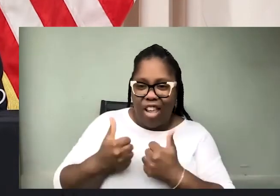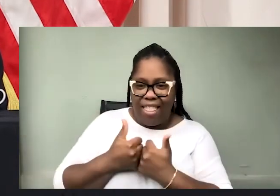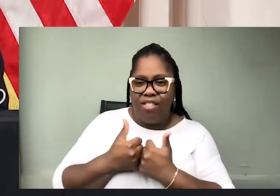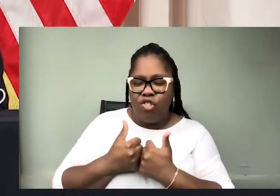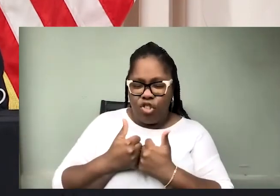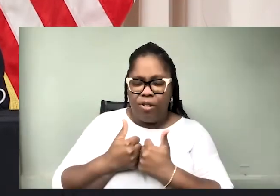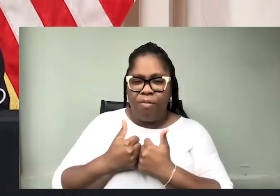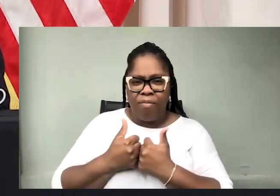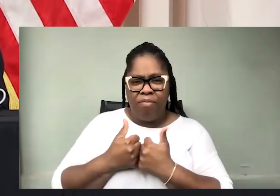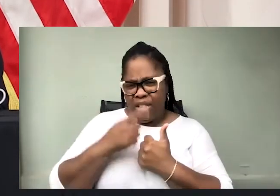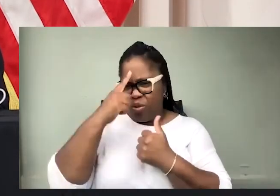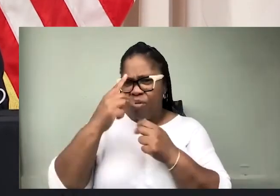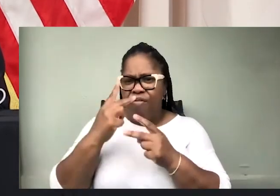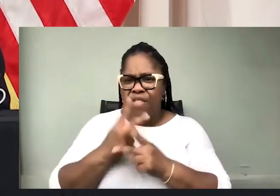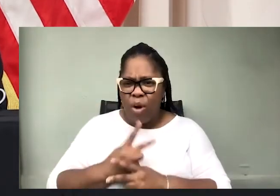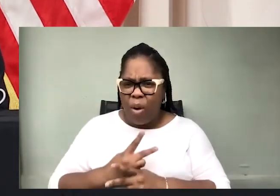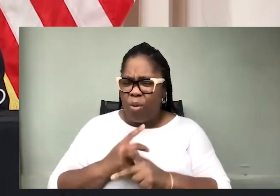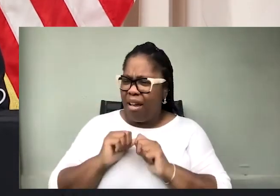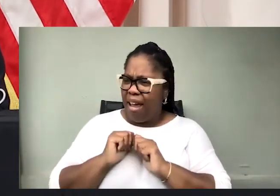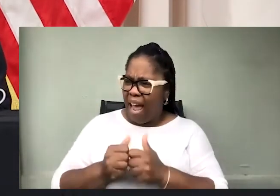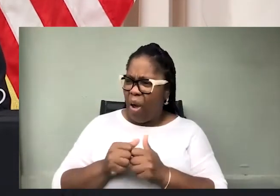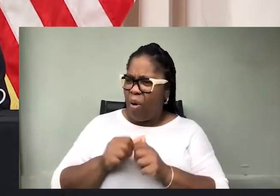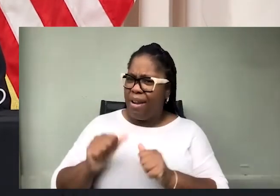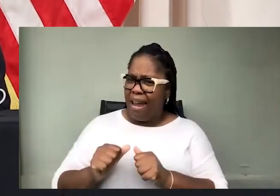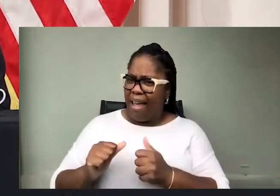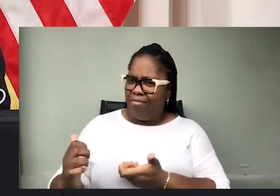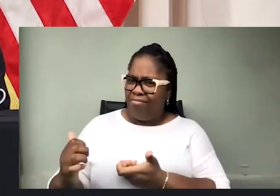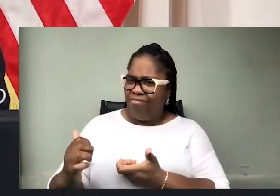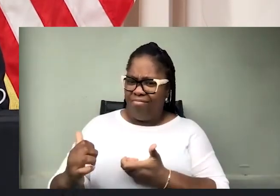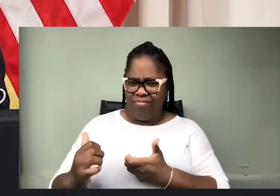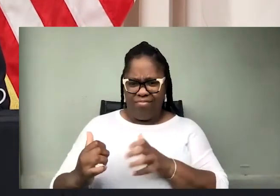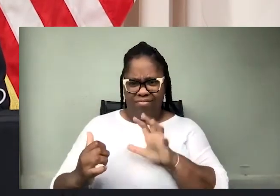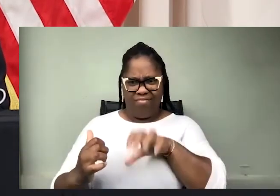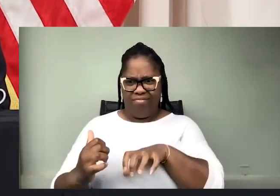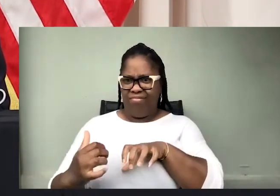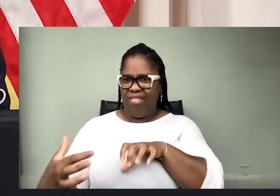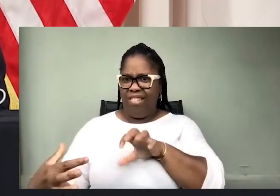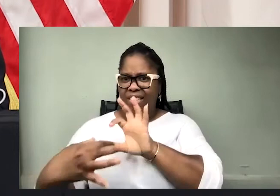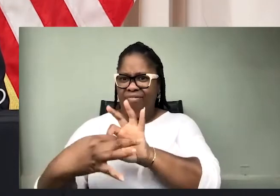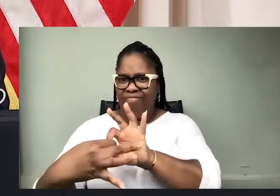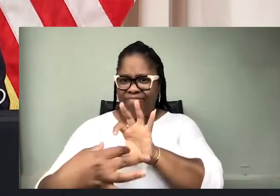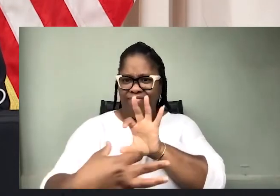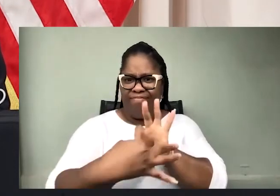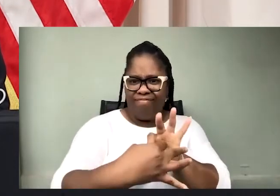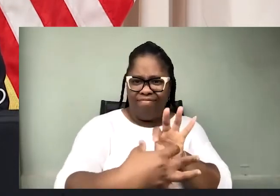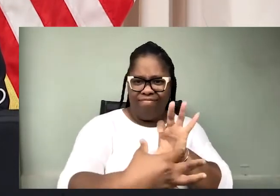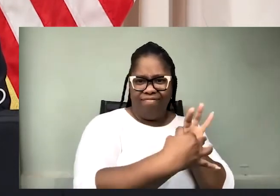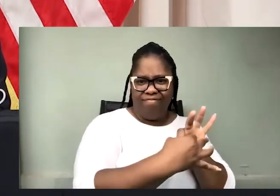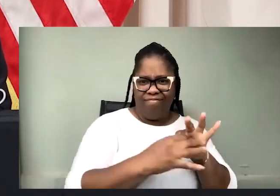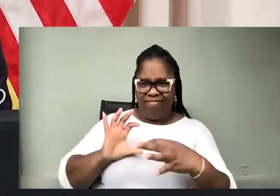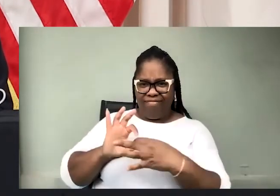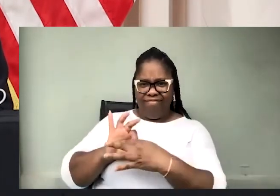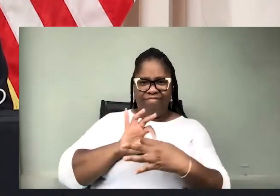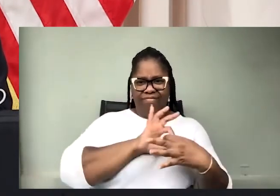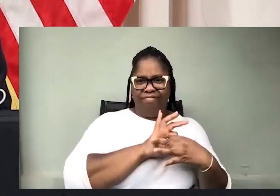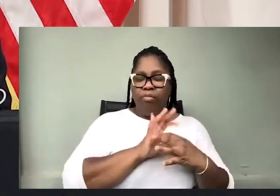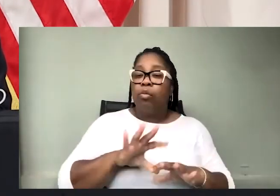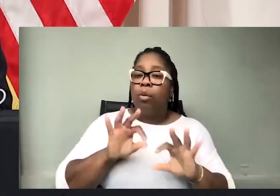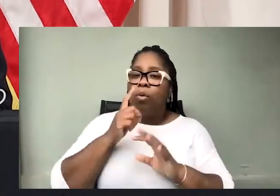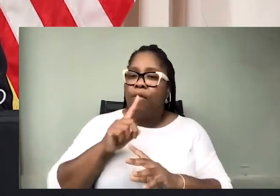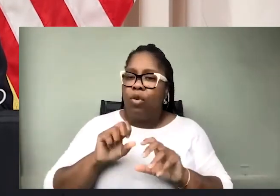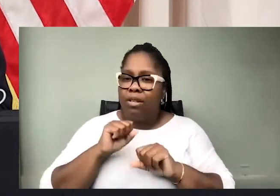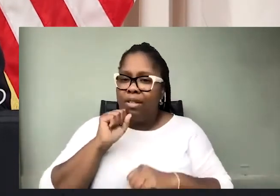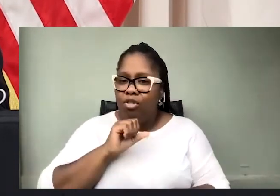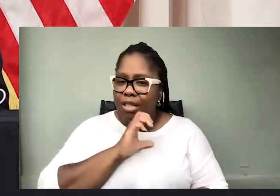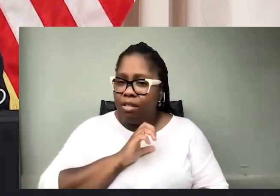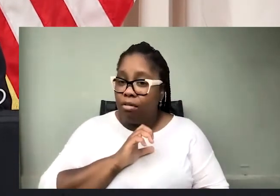figuring out how we combine and connect all these resources in a way that's most efficient for seniors. And your input is